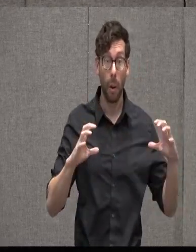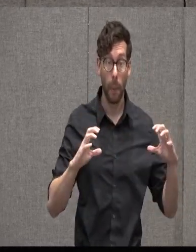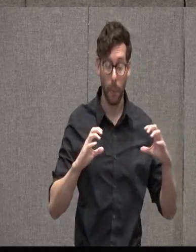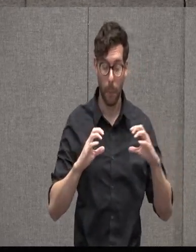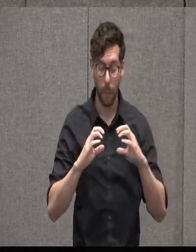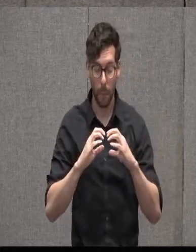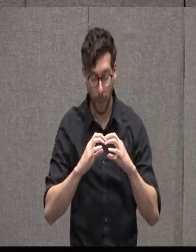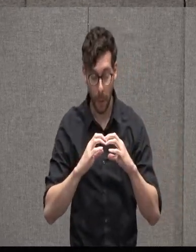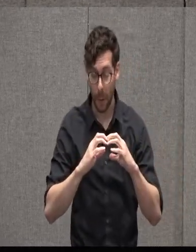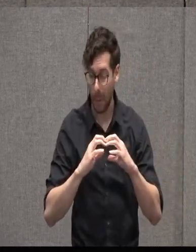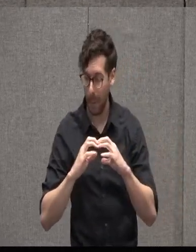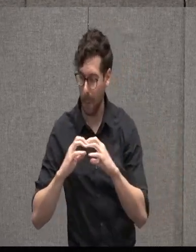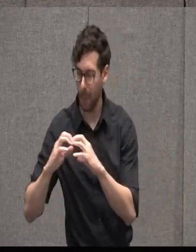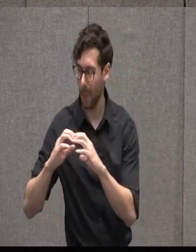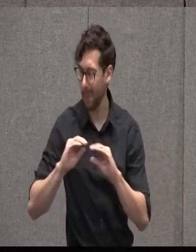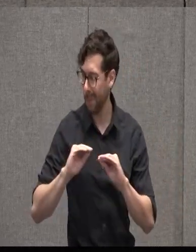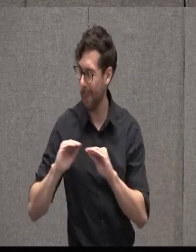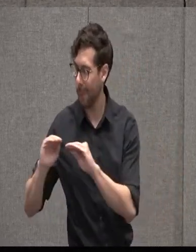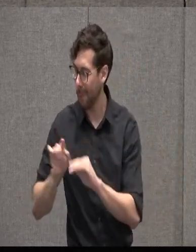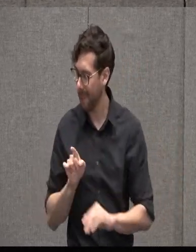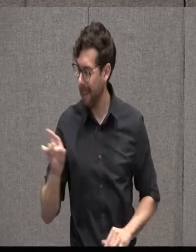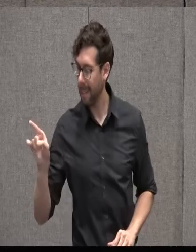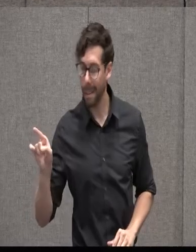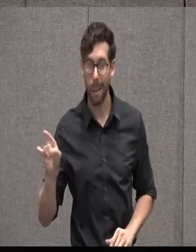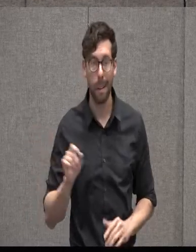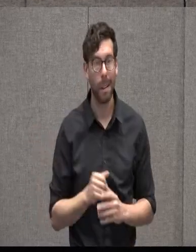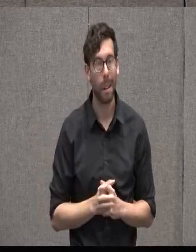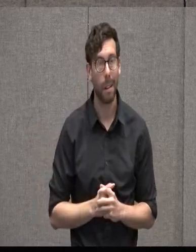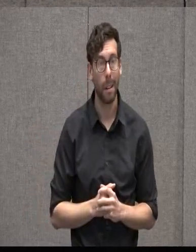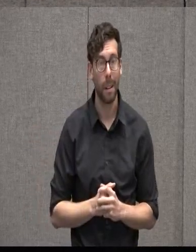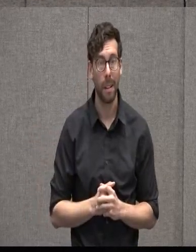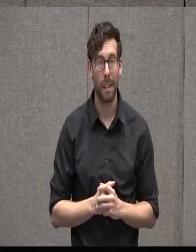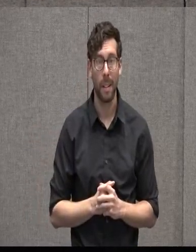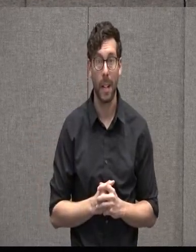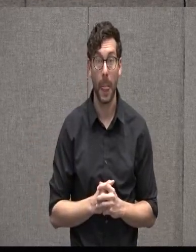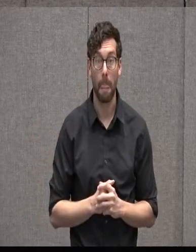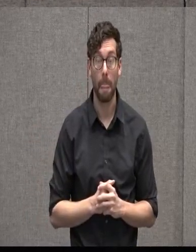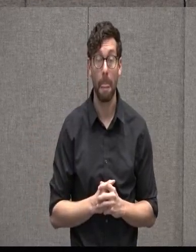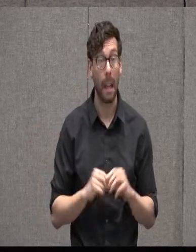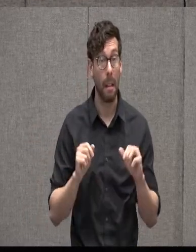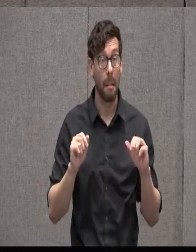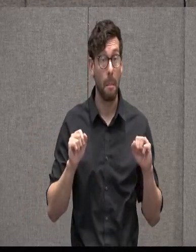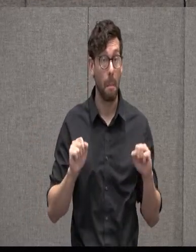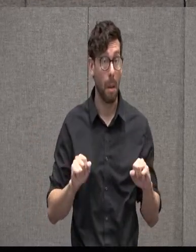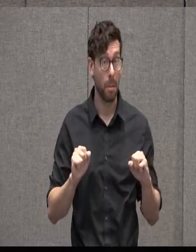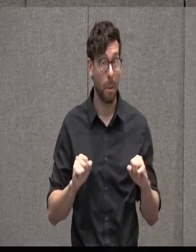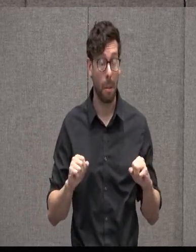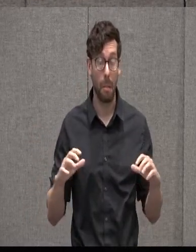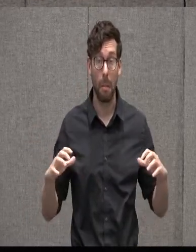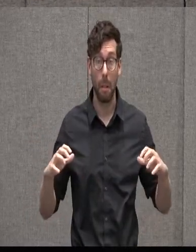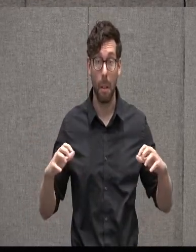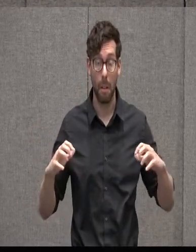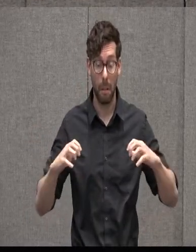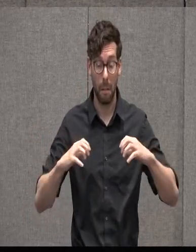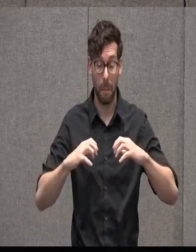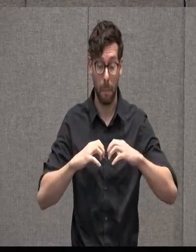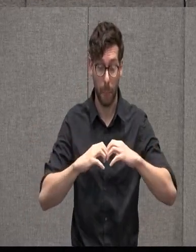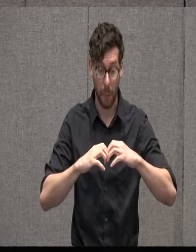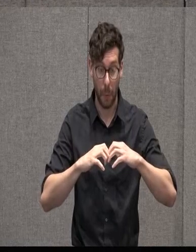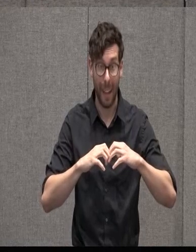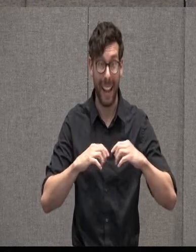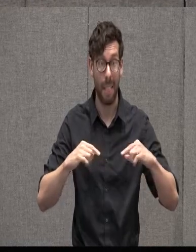could push this object in this direction. They could come together and this object pushes this object in that